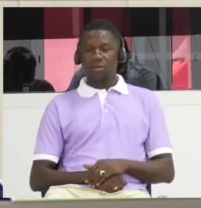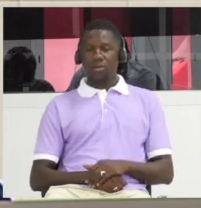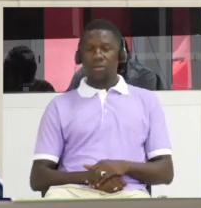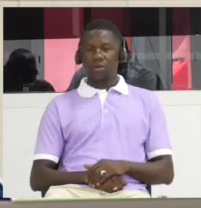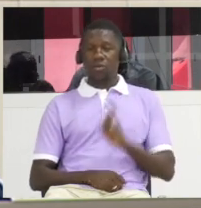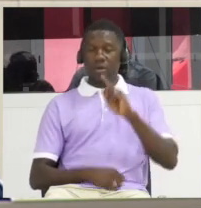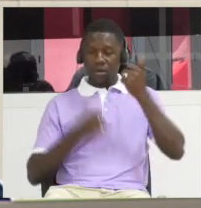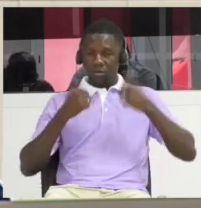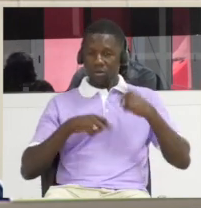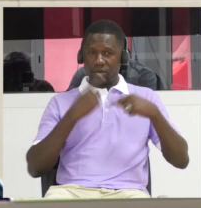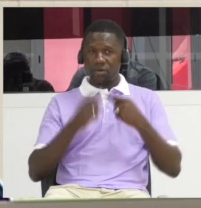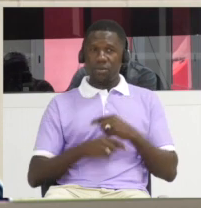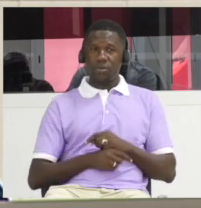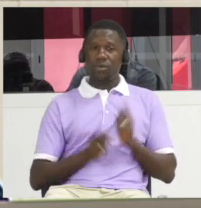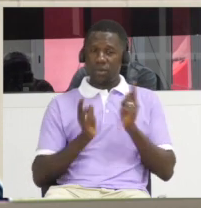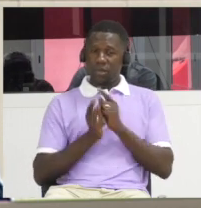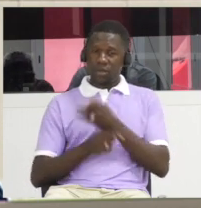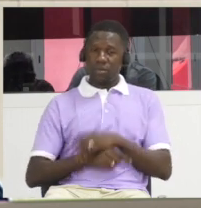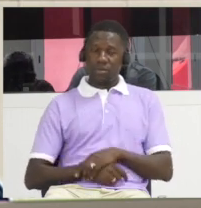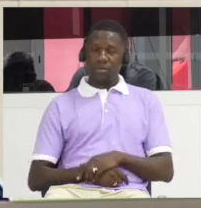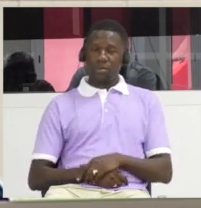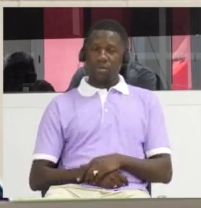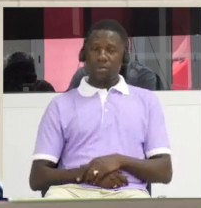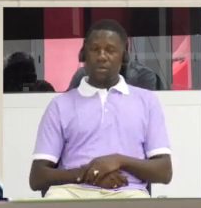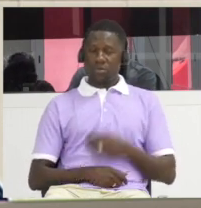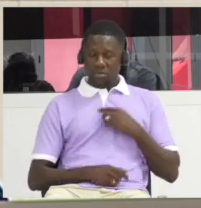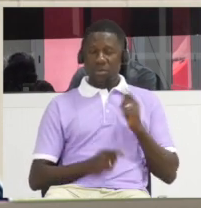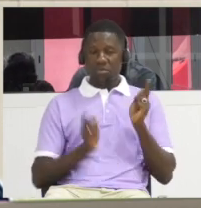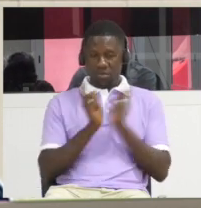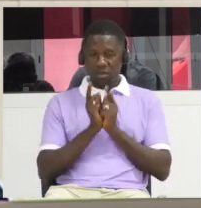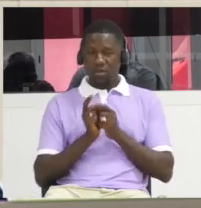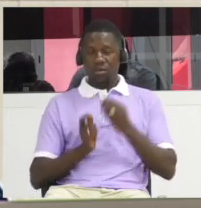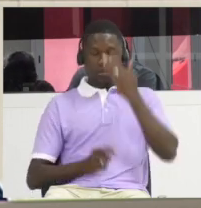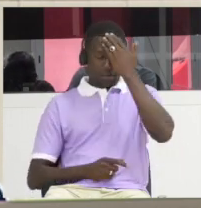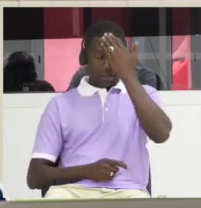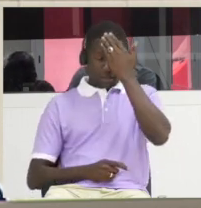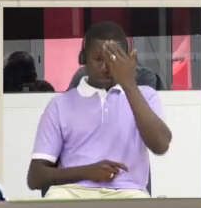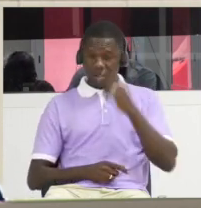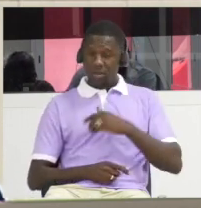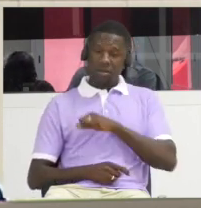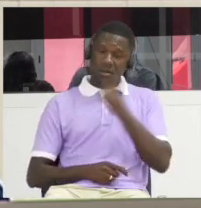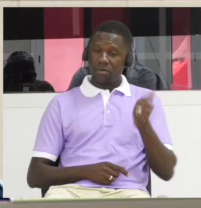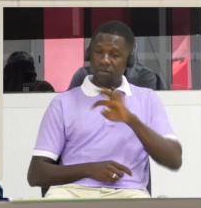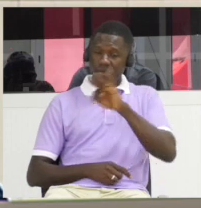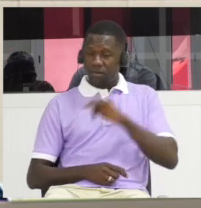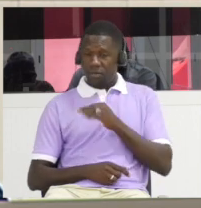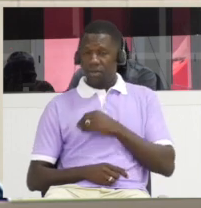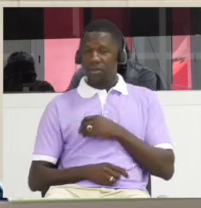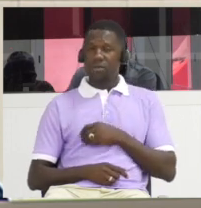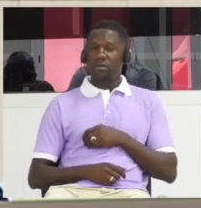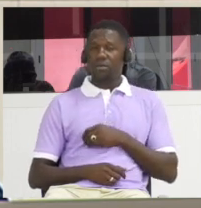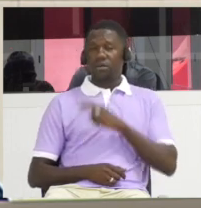got there? I got there, I found the president and his family, former vice president